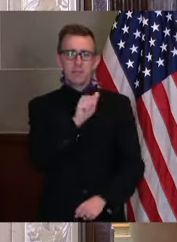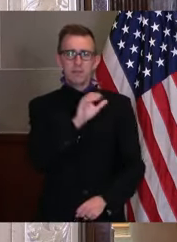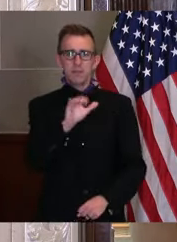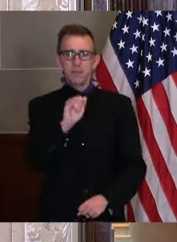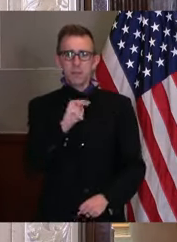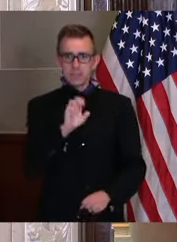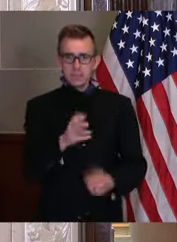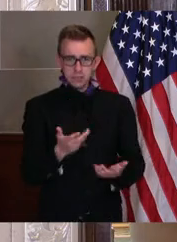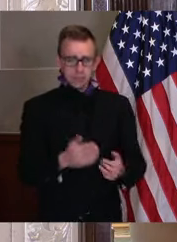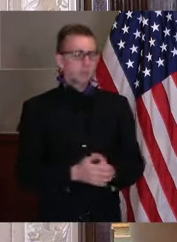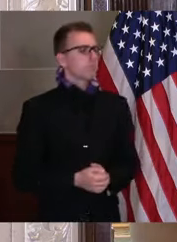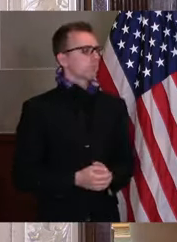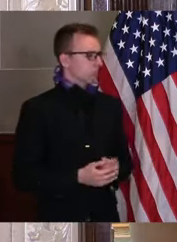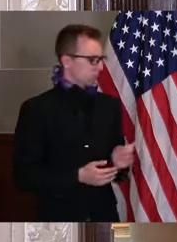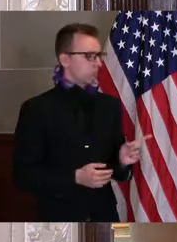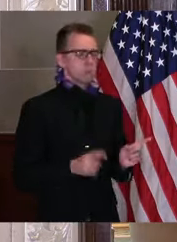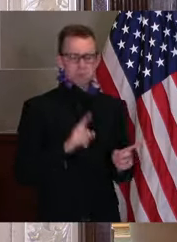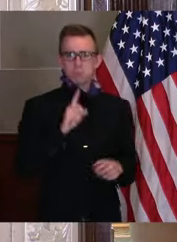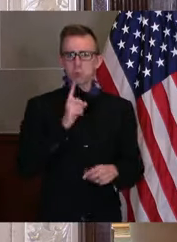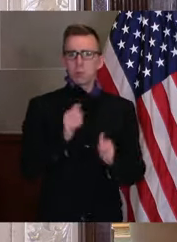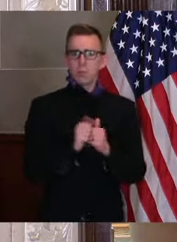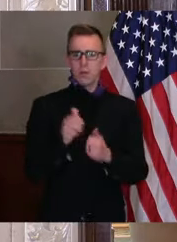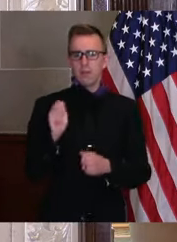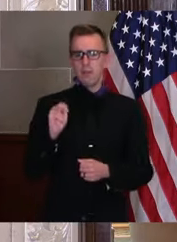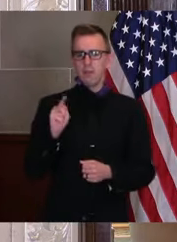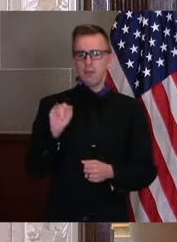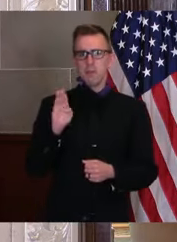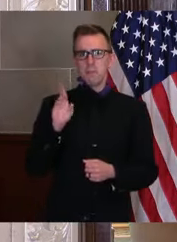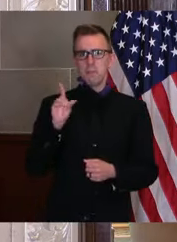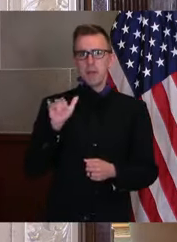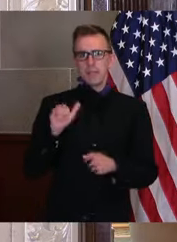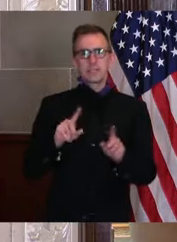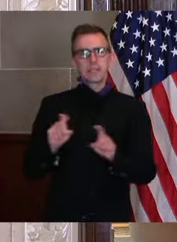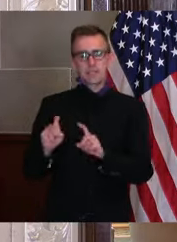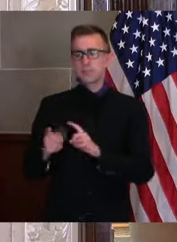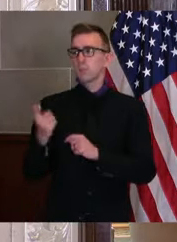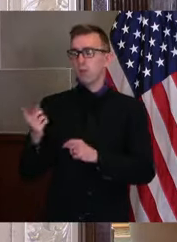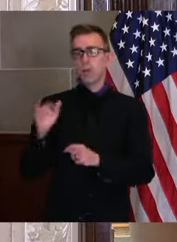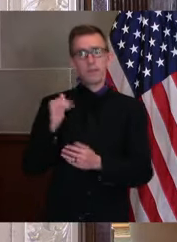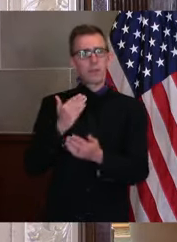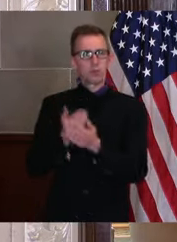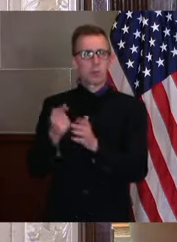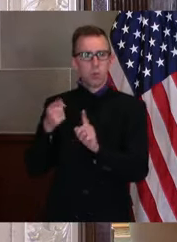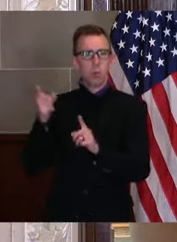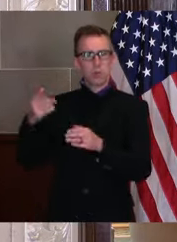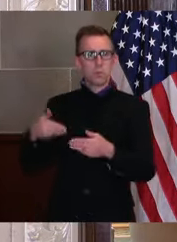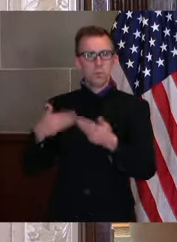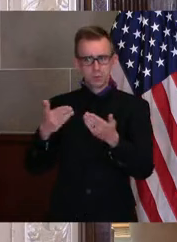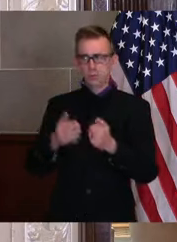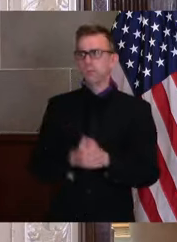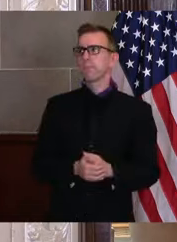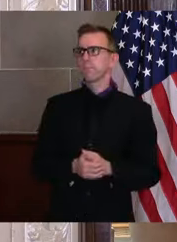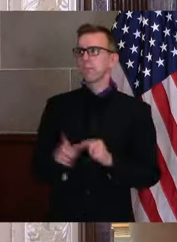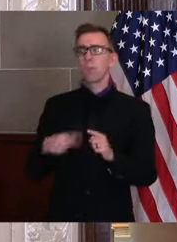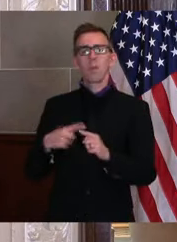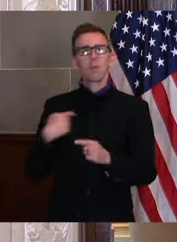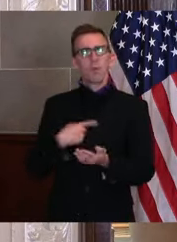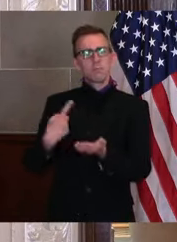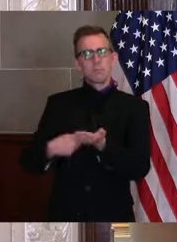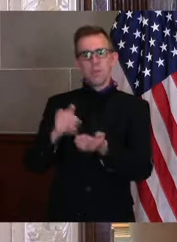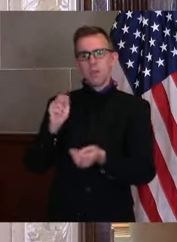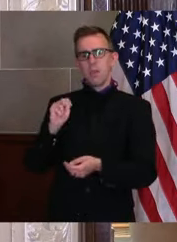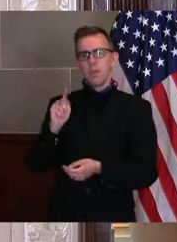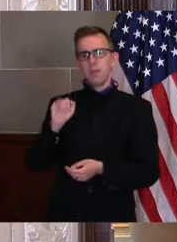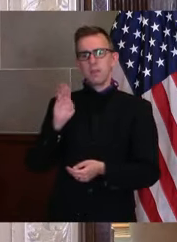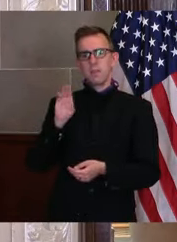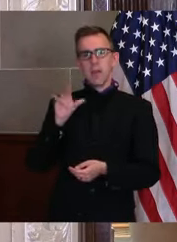don't need it? Yeah, certainly with the antibody test. But you bring up a point, which is when we talk about antibodies, because